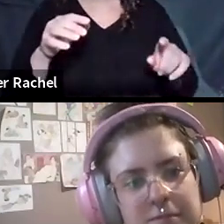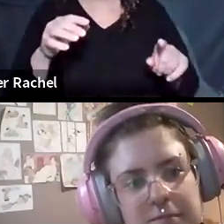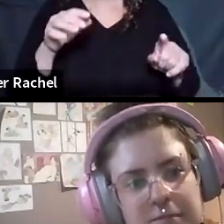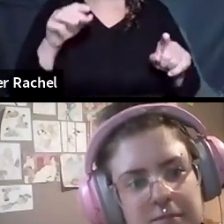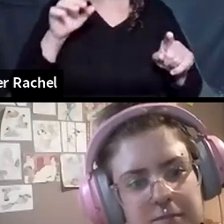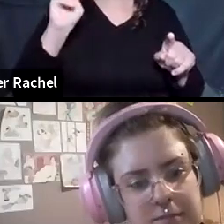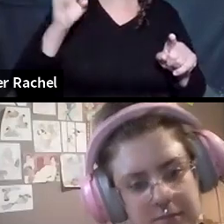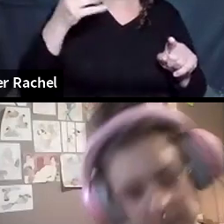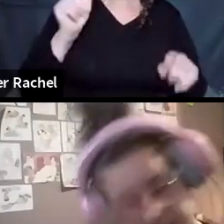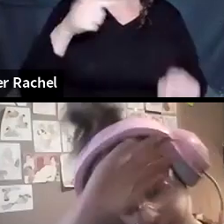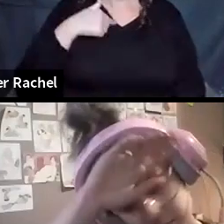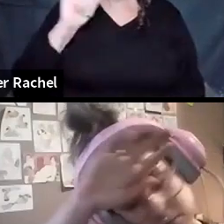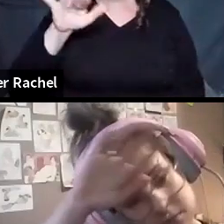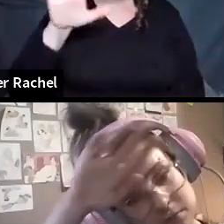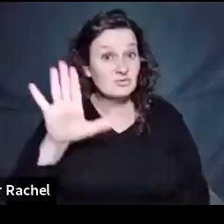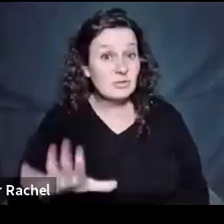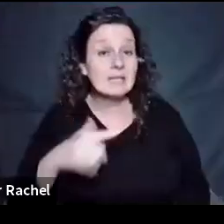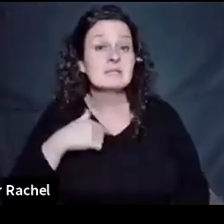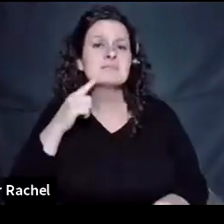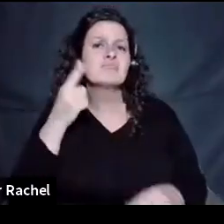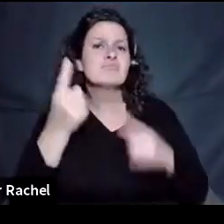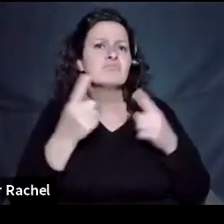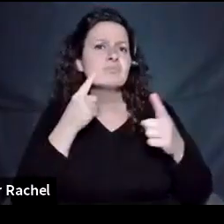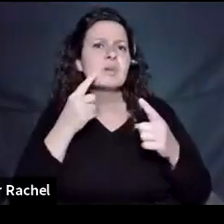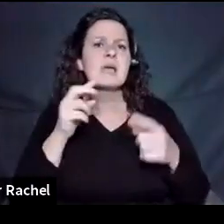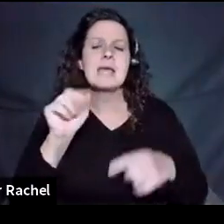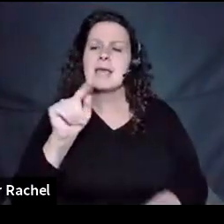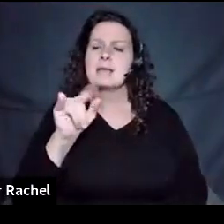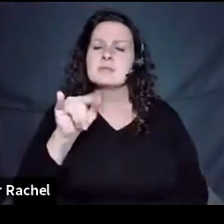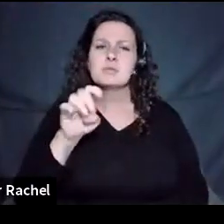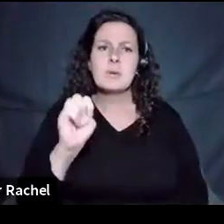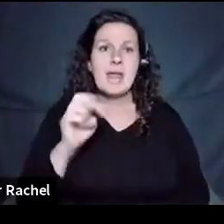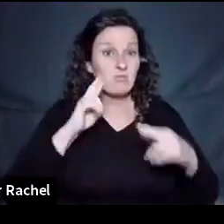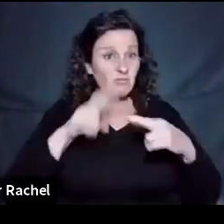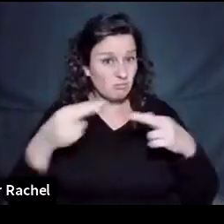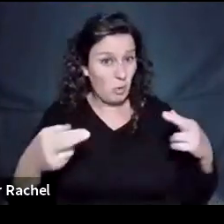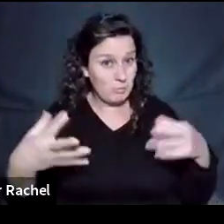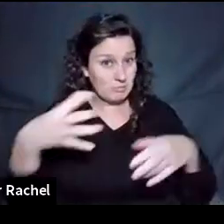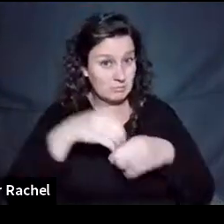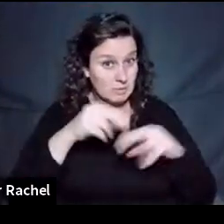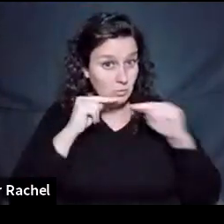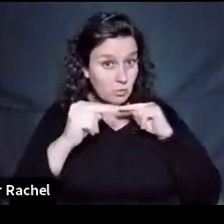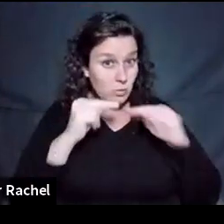That's great. Does rope, Antoinette, also involve negotiation?